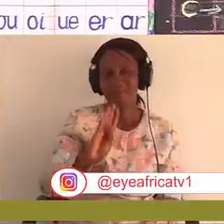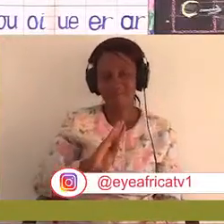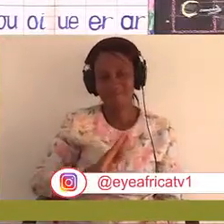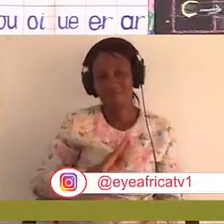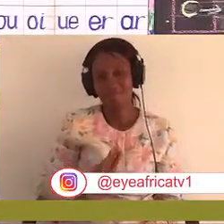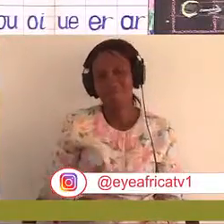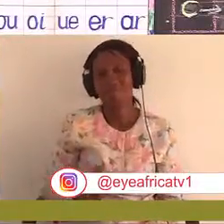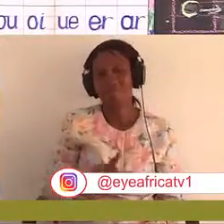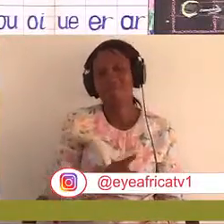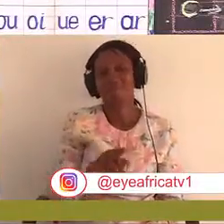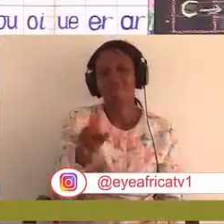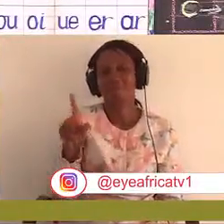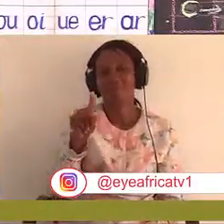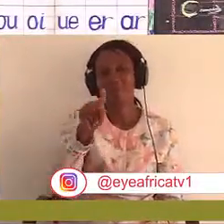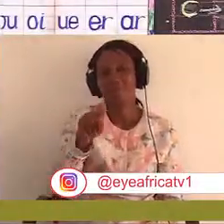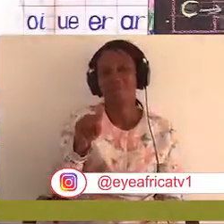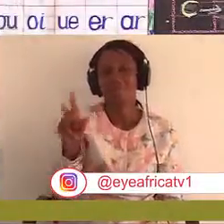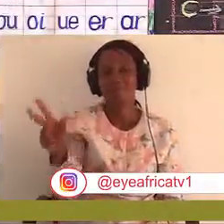You will now